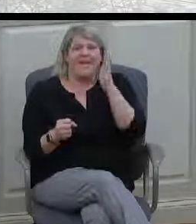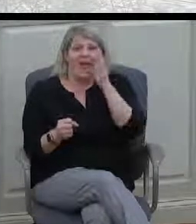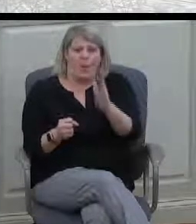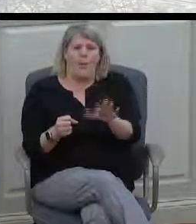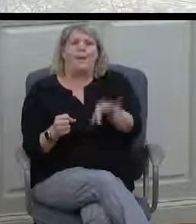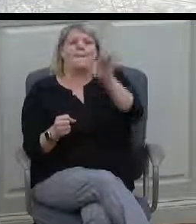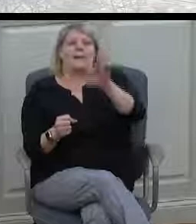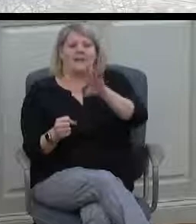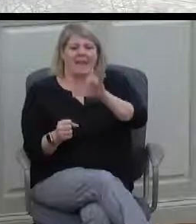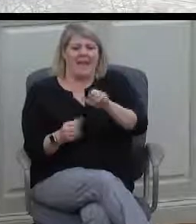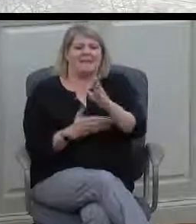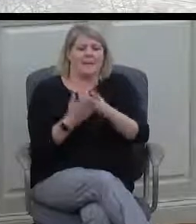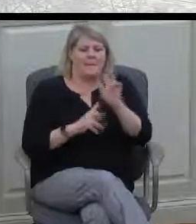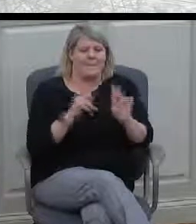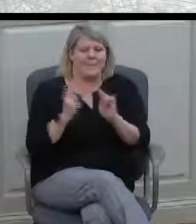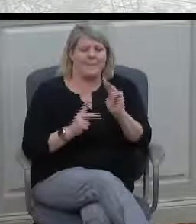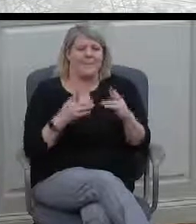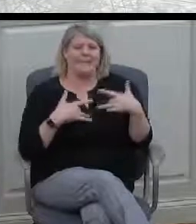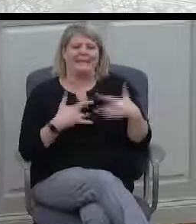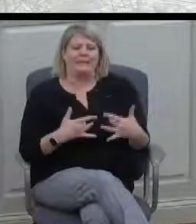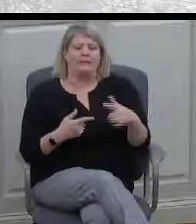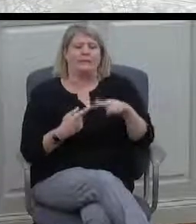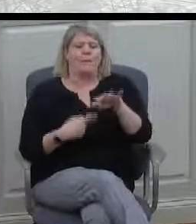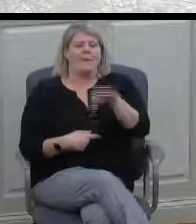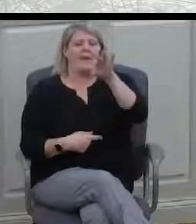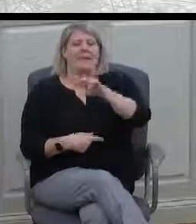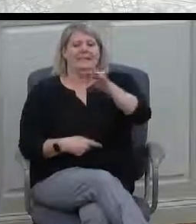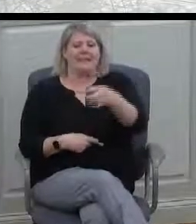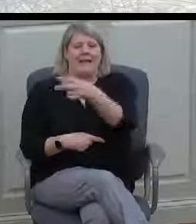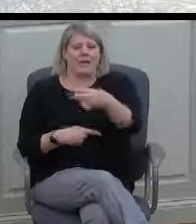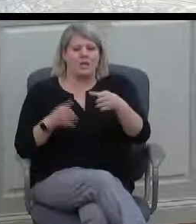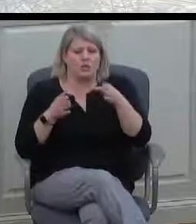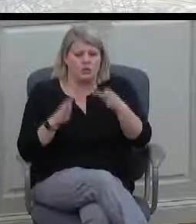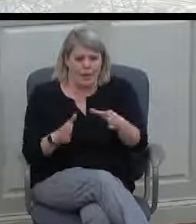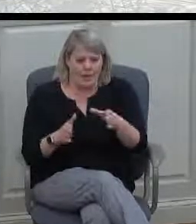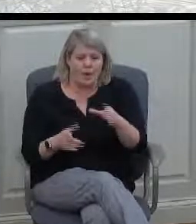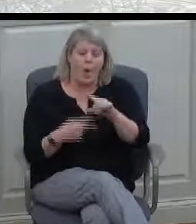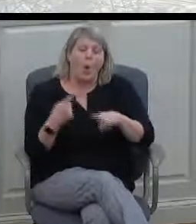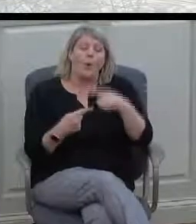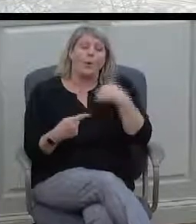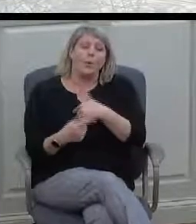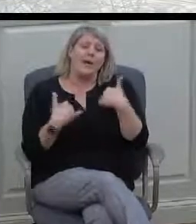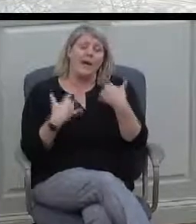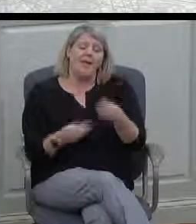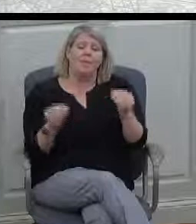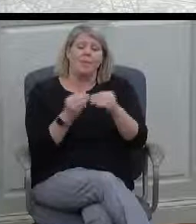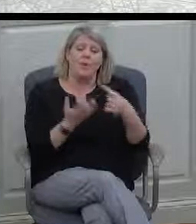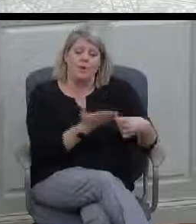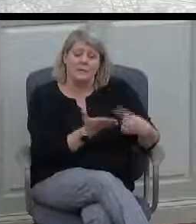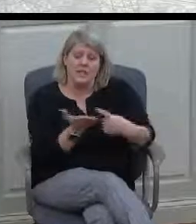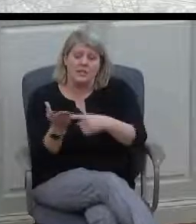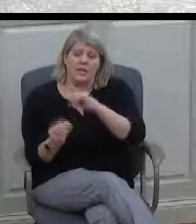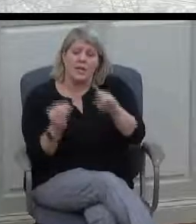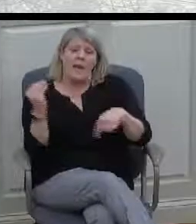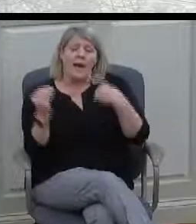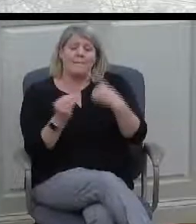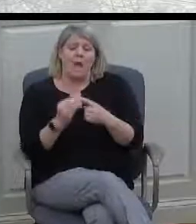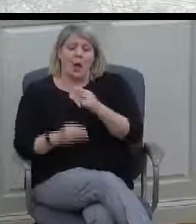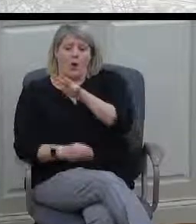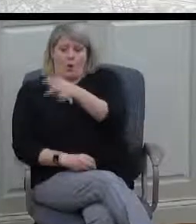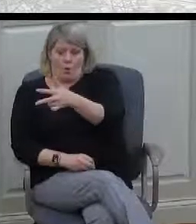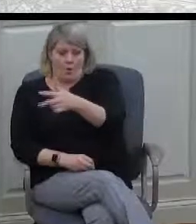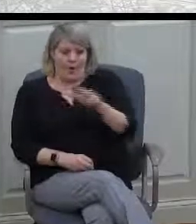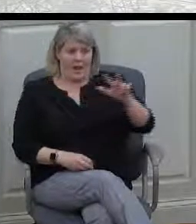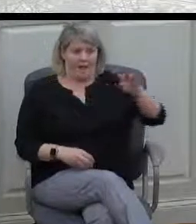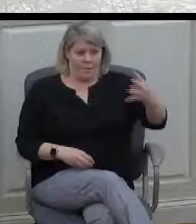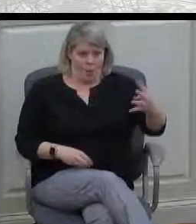a certain amount of people are doing that. So I think there's some interesting things that once we get into more discussion about the Third and Fourth Street corridors and how we make those